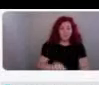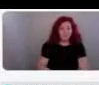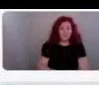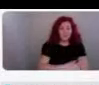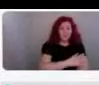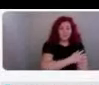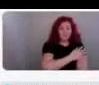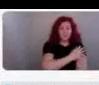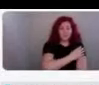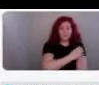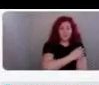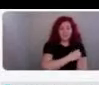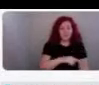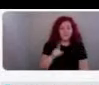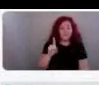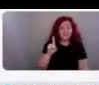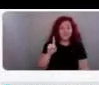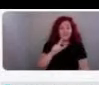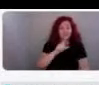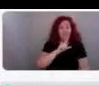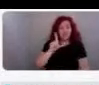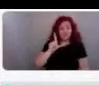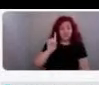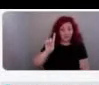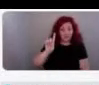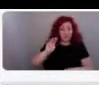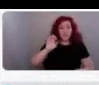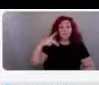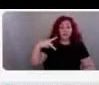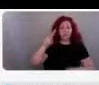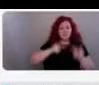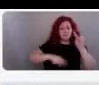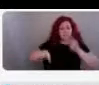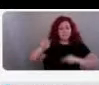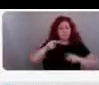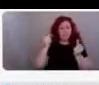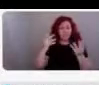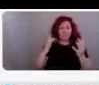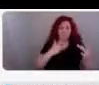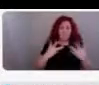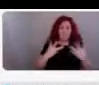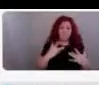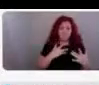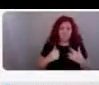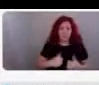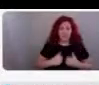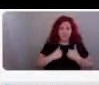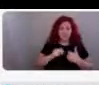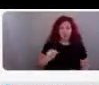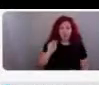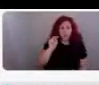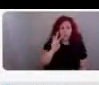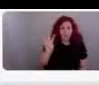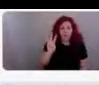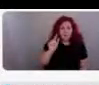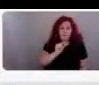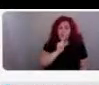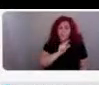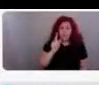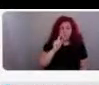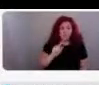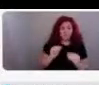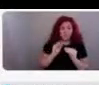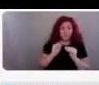in reviewing the legislative district map i have several concerns i i live like i said in northwest gilbert and have for over